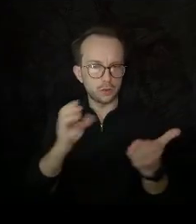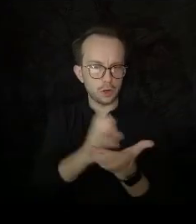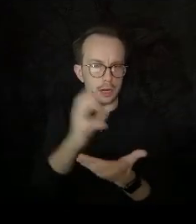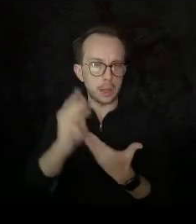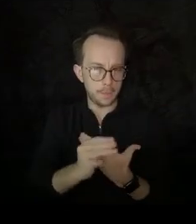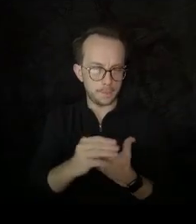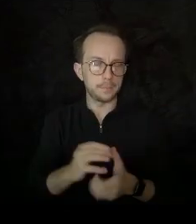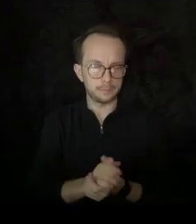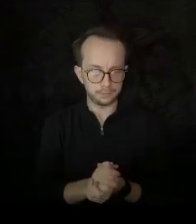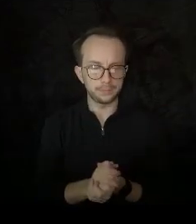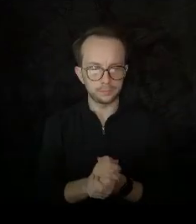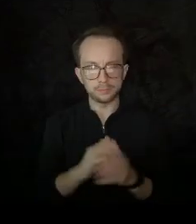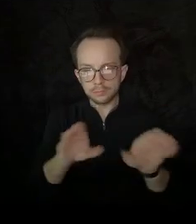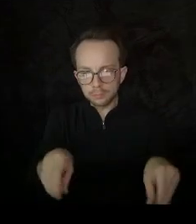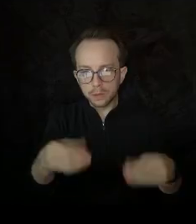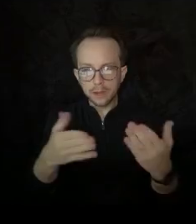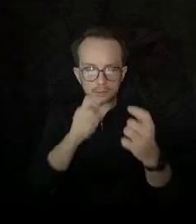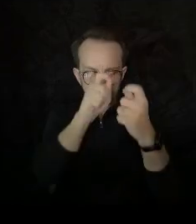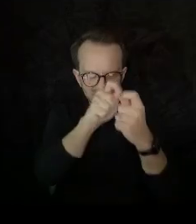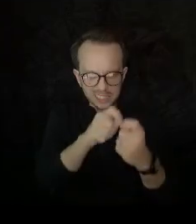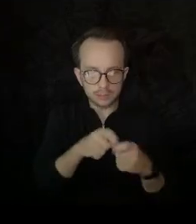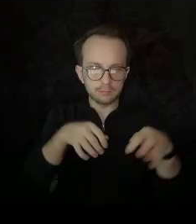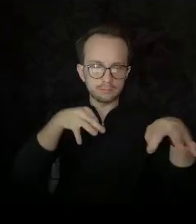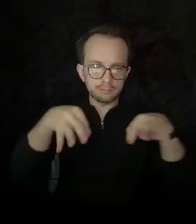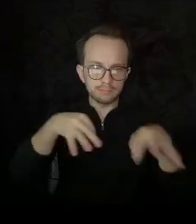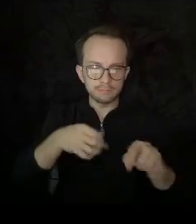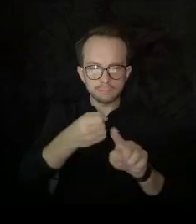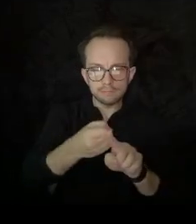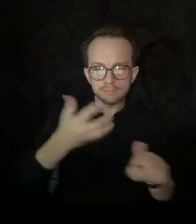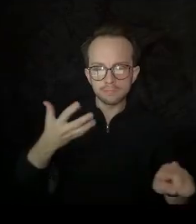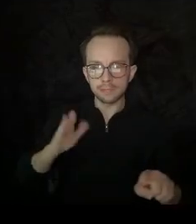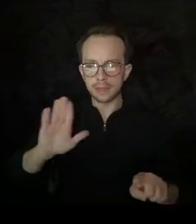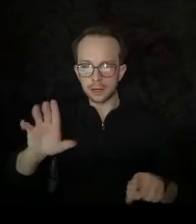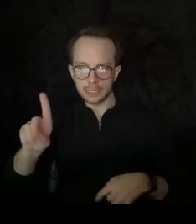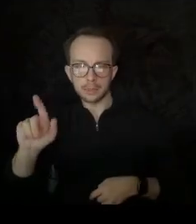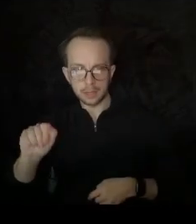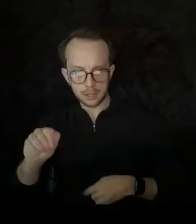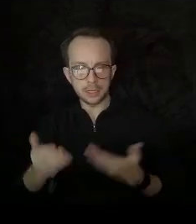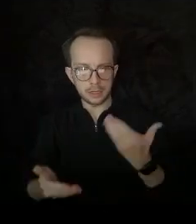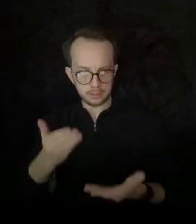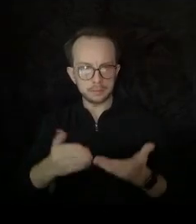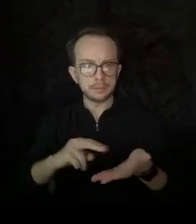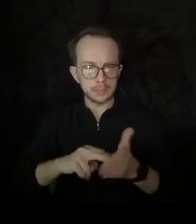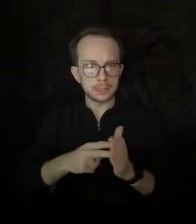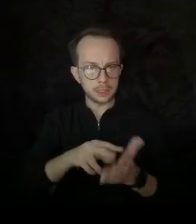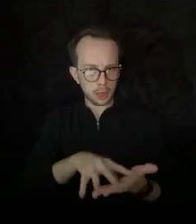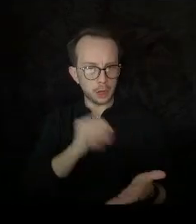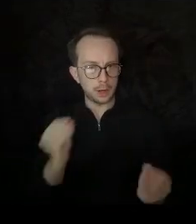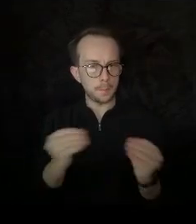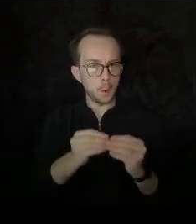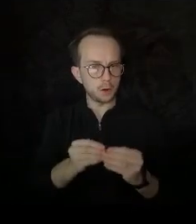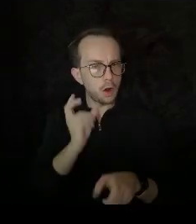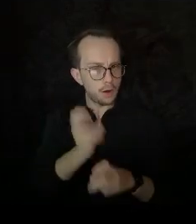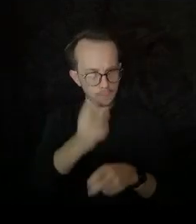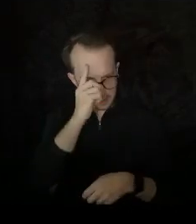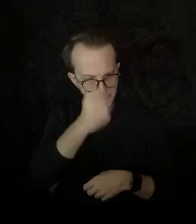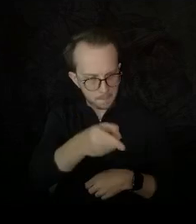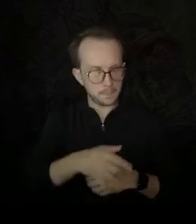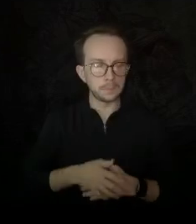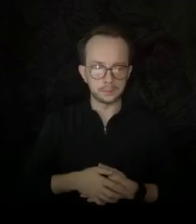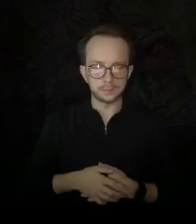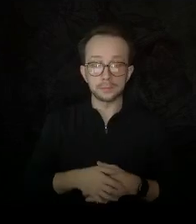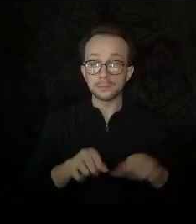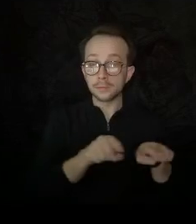gives a detailed explanation of how your child's disability makes learning difficult. It also highlights their